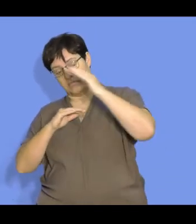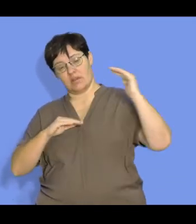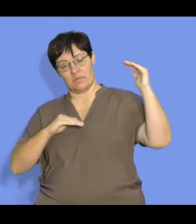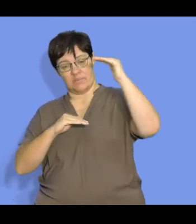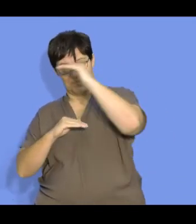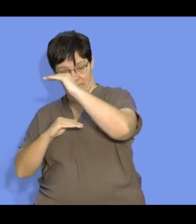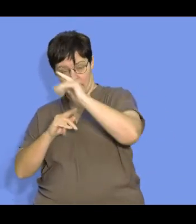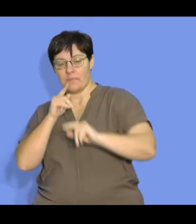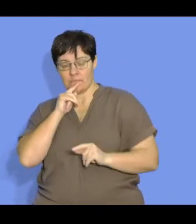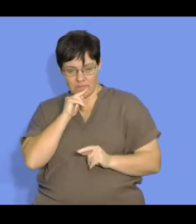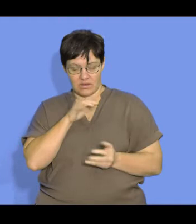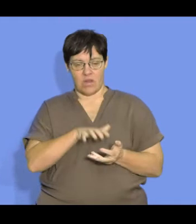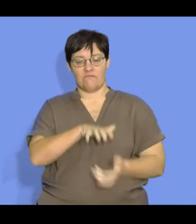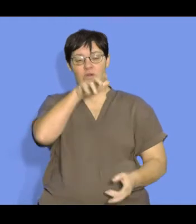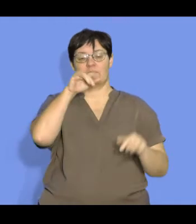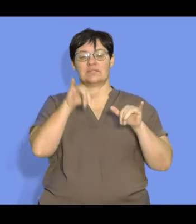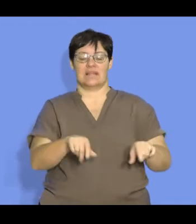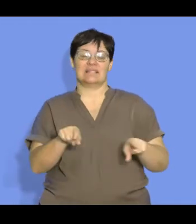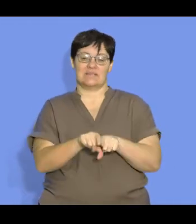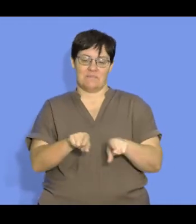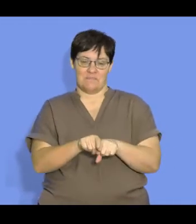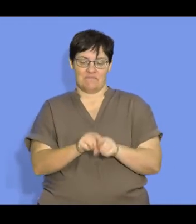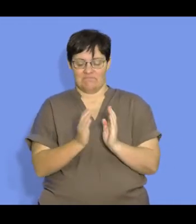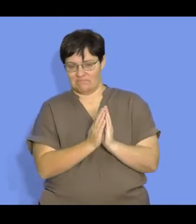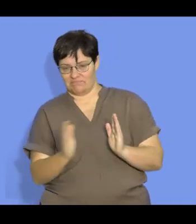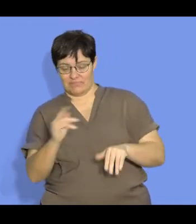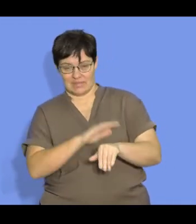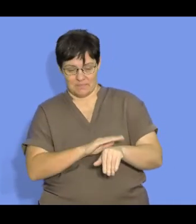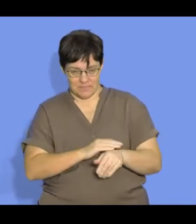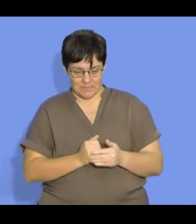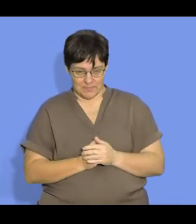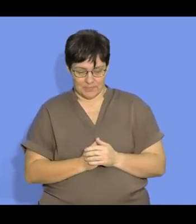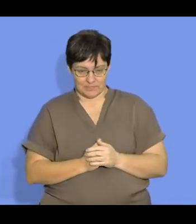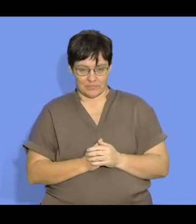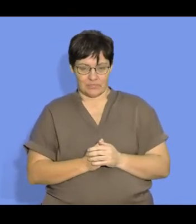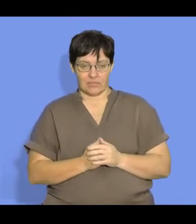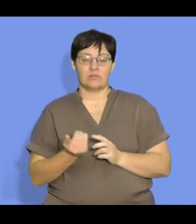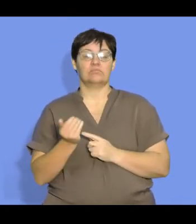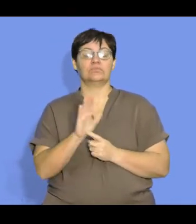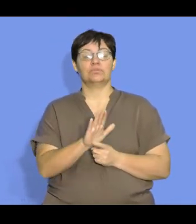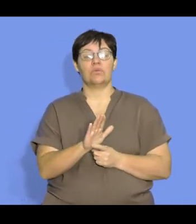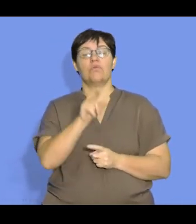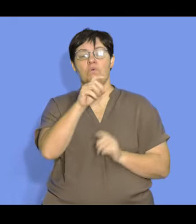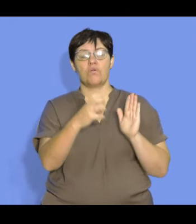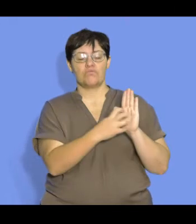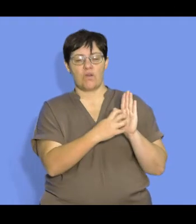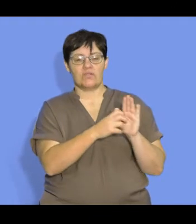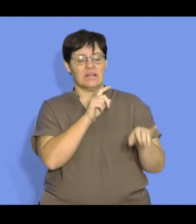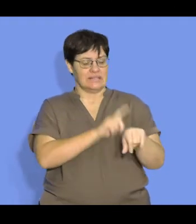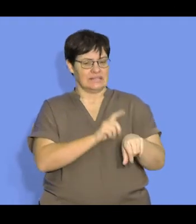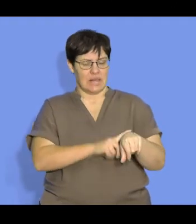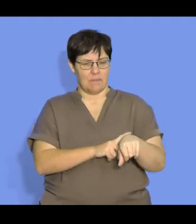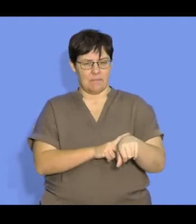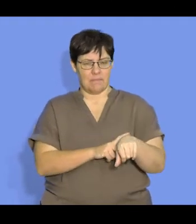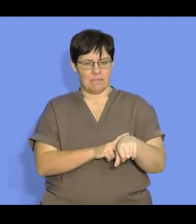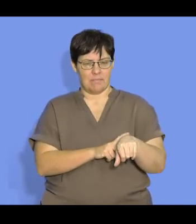your volume remains the same for a period of time. So indicate on the graph the time at which